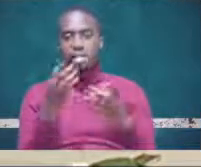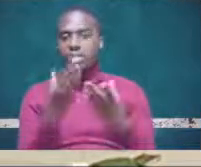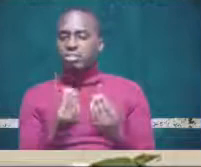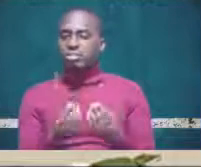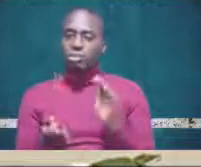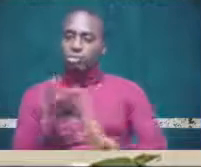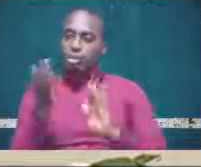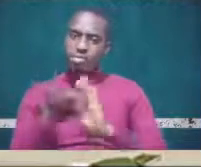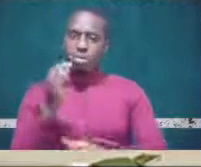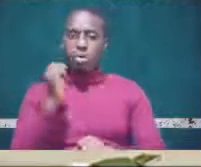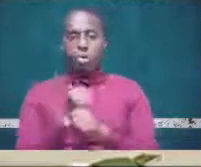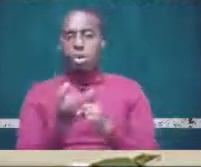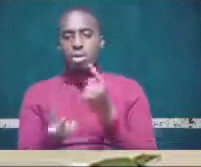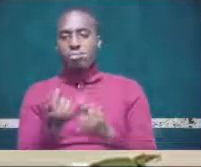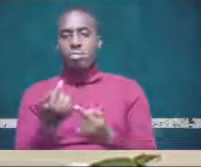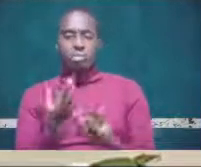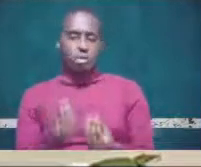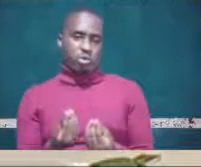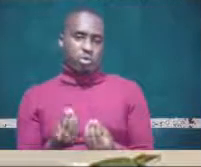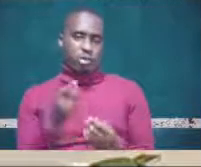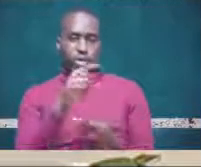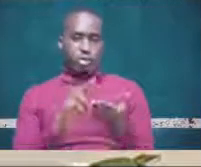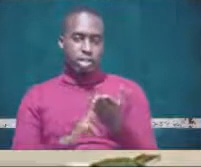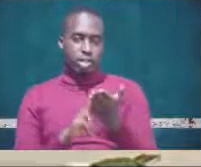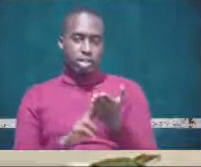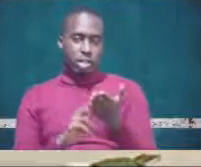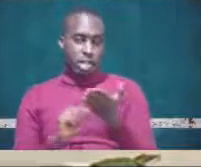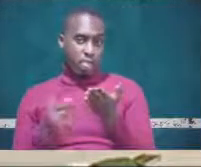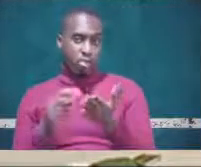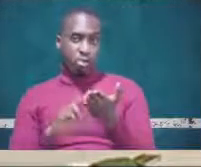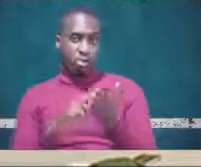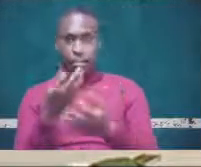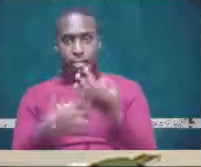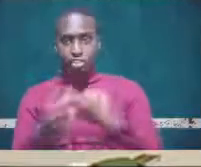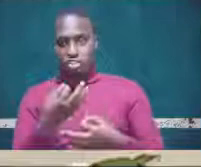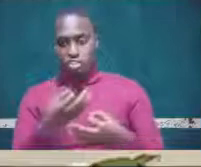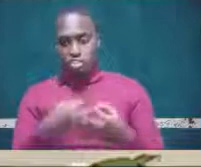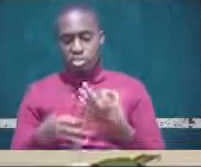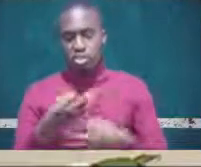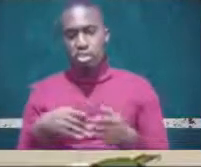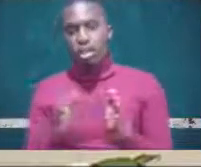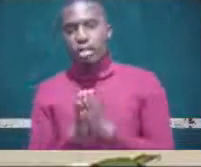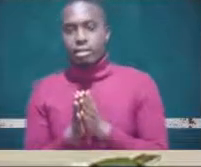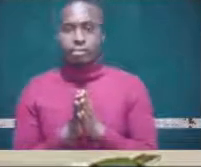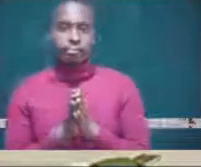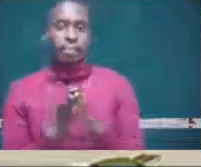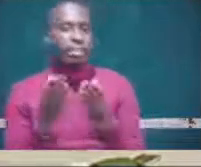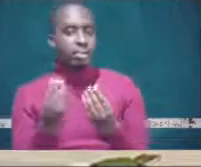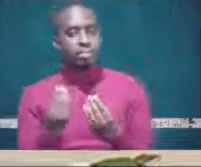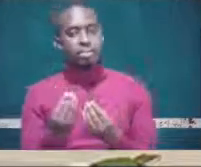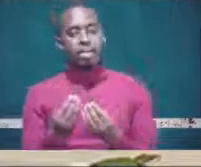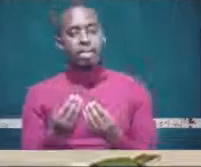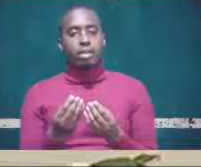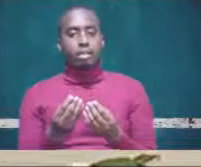very fast. So and that is technology, use of machines, techniques, tools, equipments to simplify or to